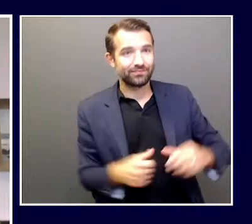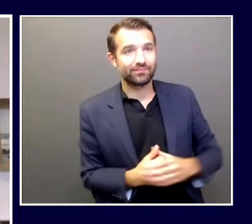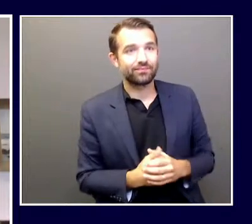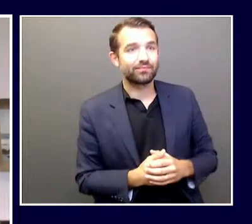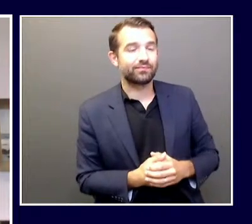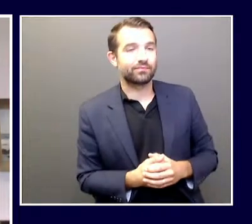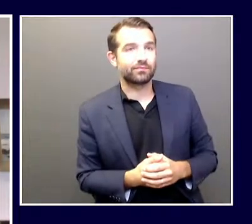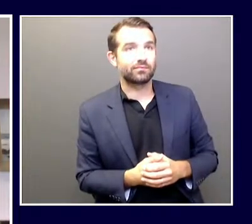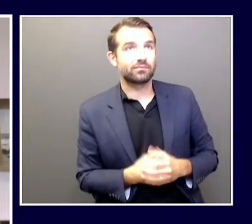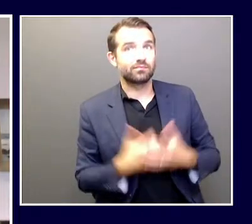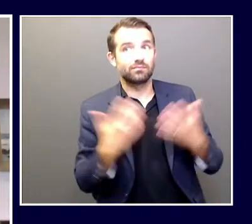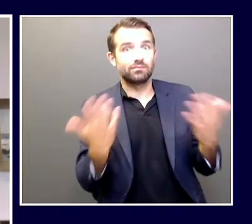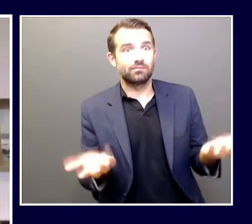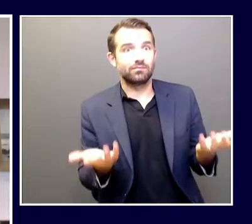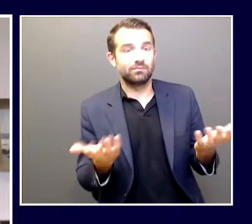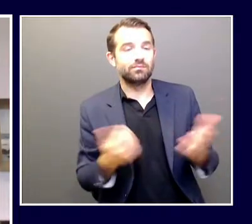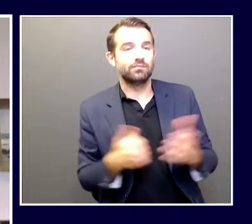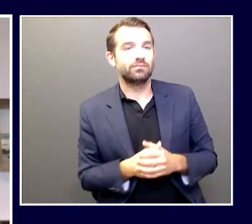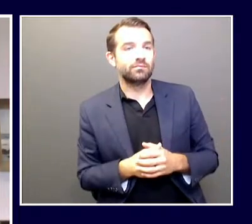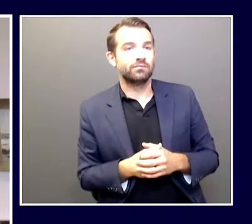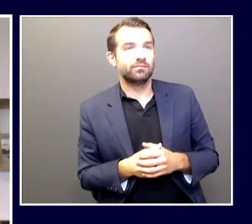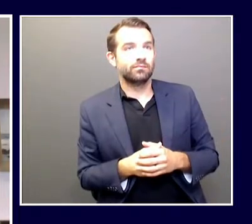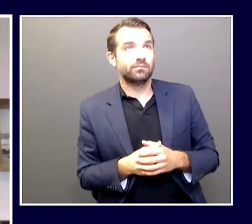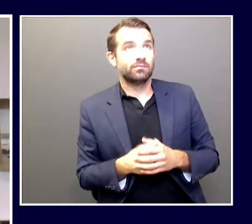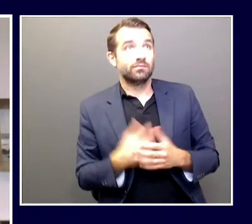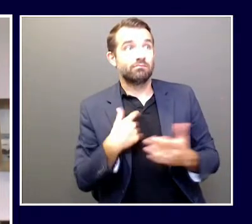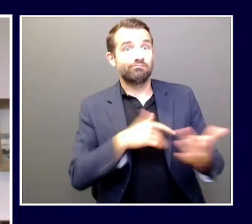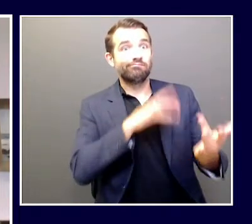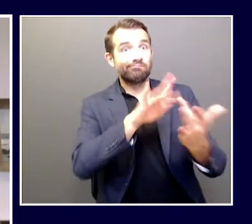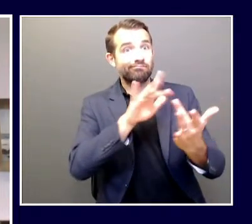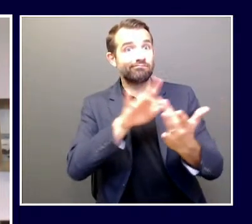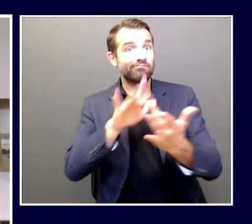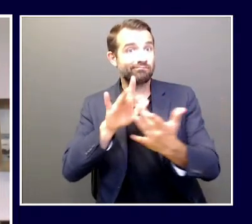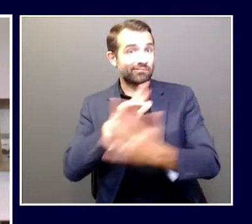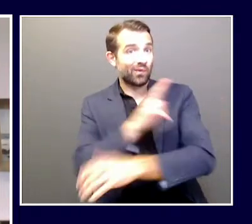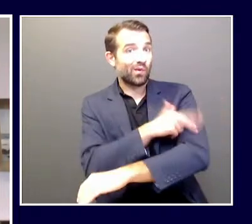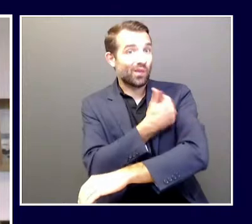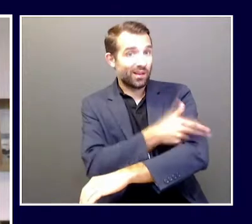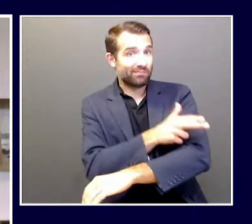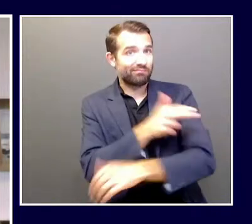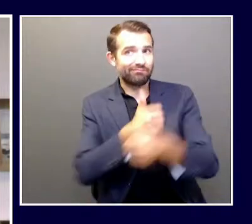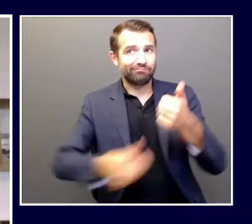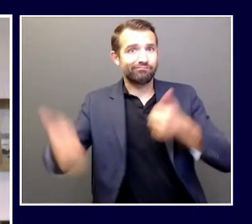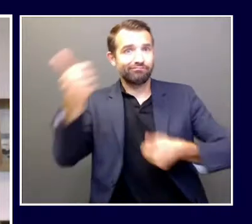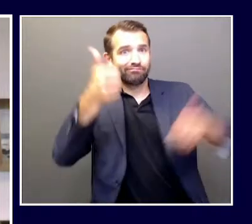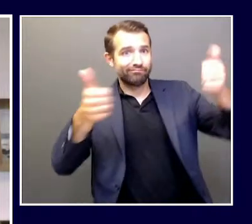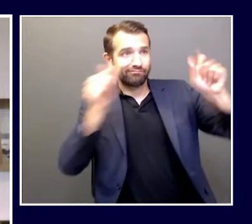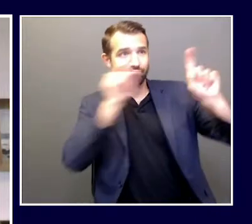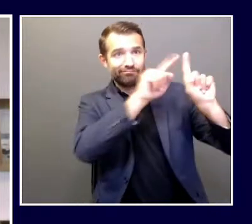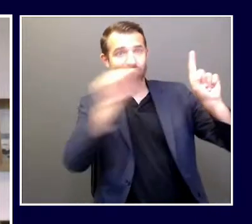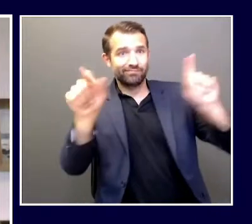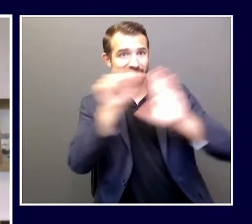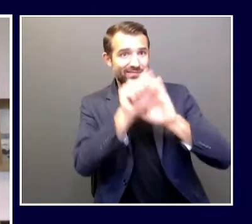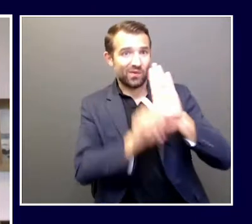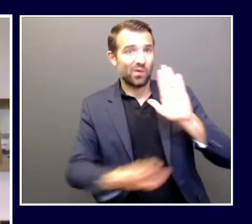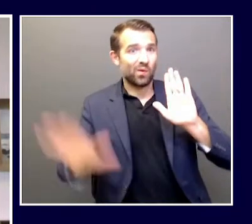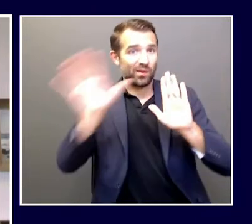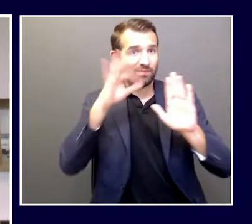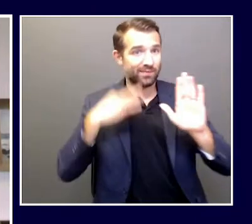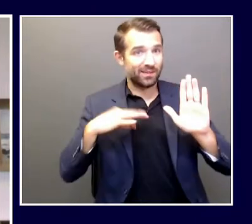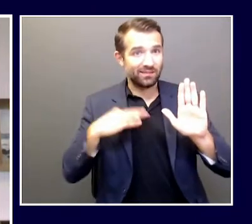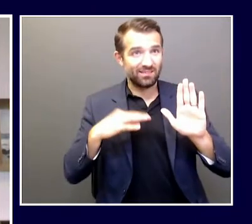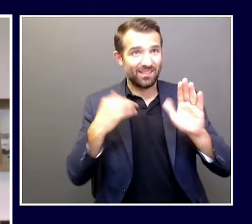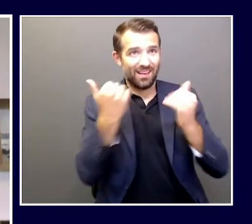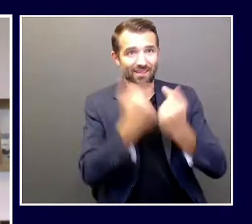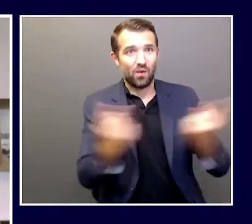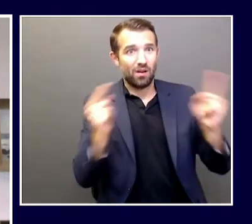frequent contact with hospital leadership and clinical leadership across the state of Maine, from north to south to east to west. And what